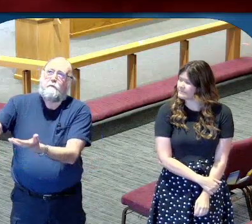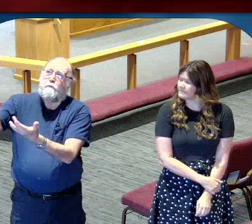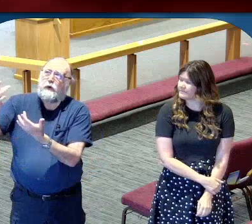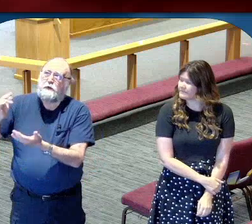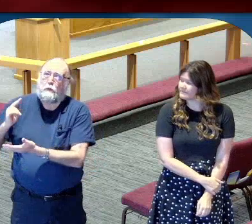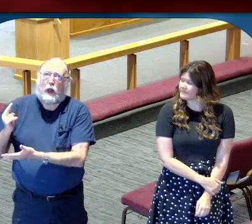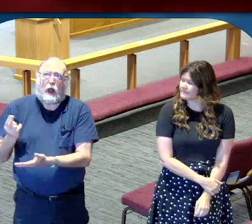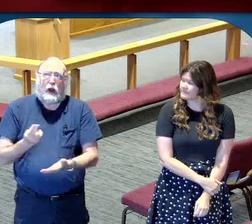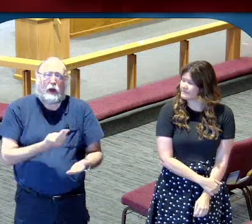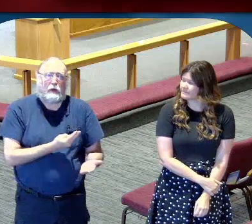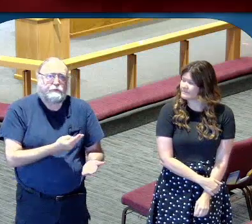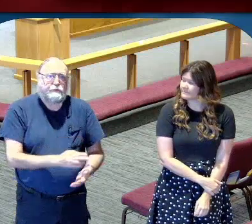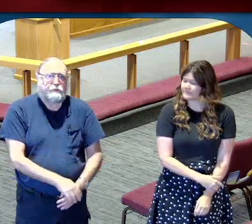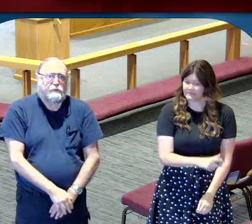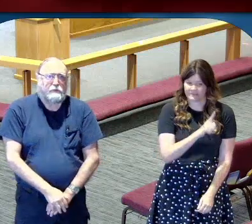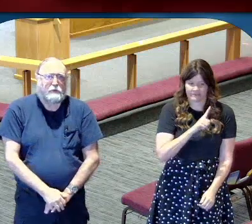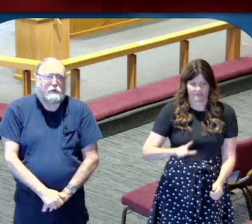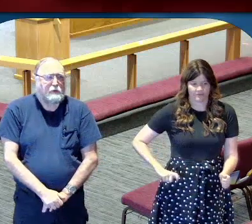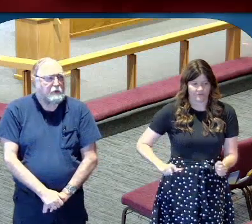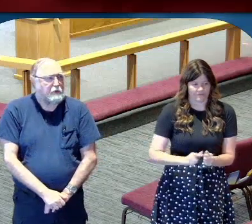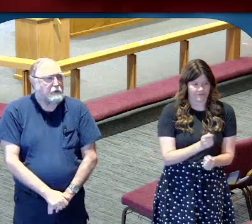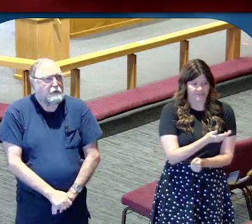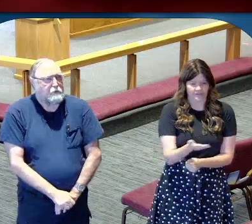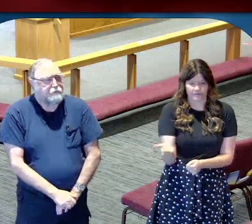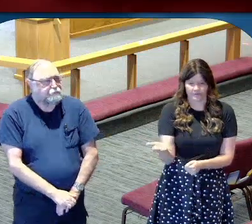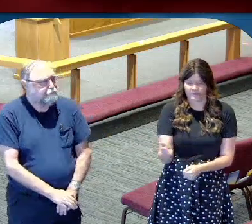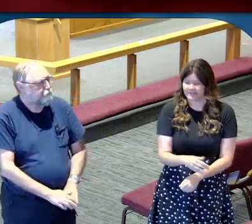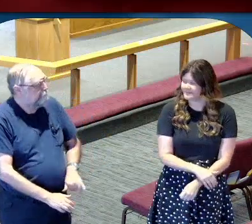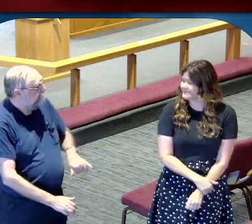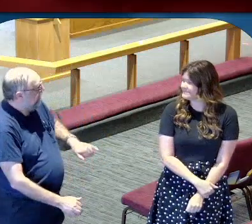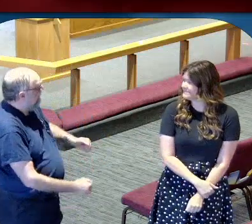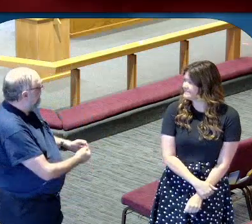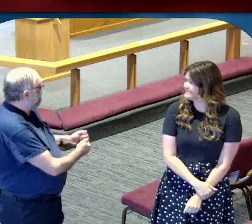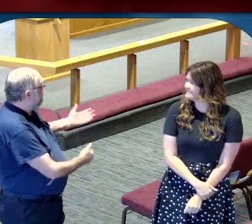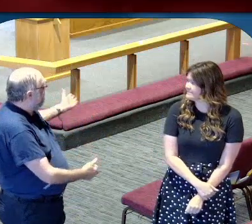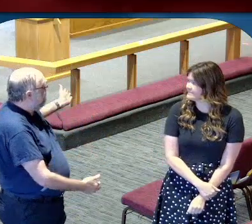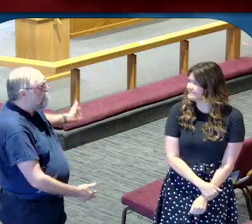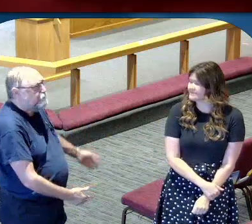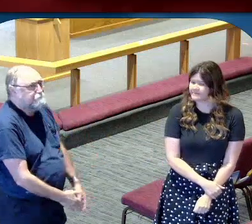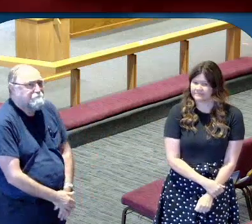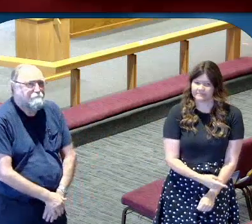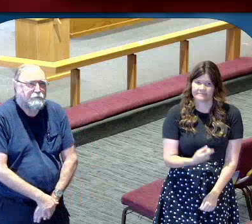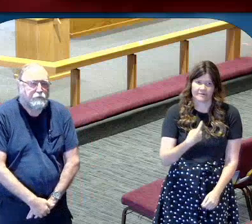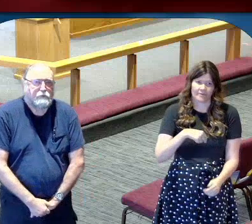upon us. The Lord be with you. And also with you. Let us pray.